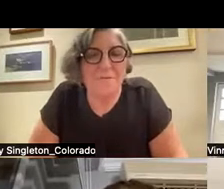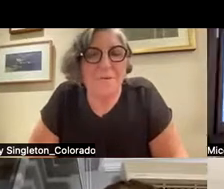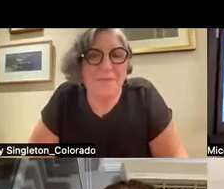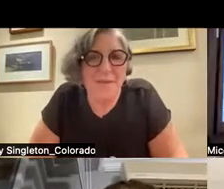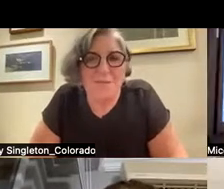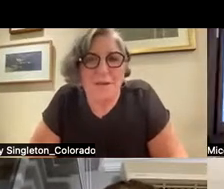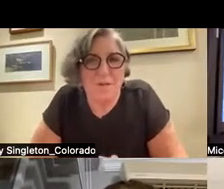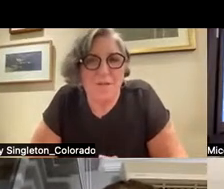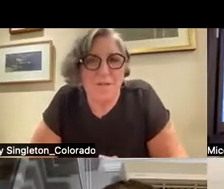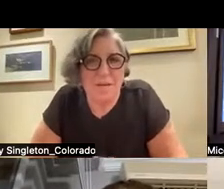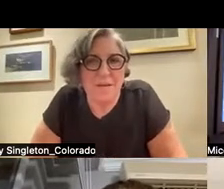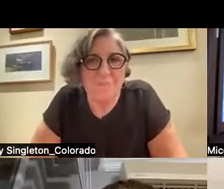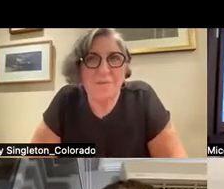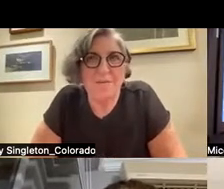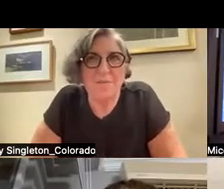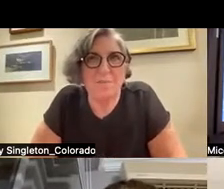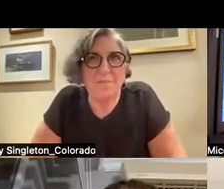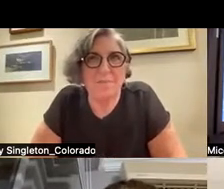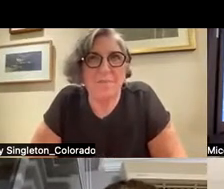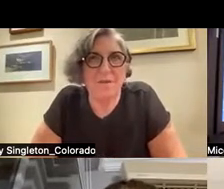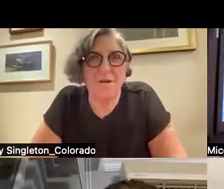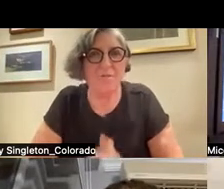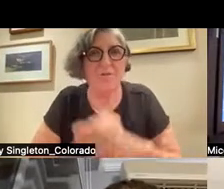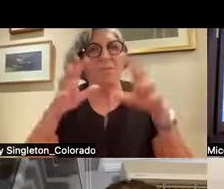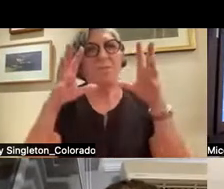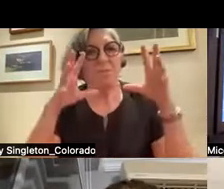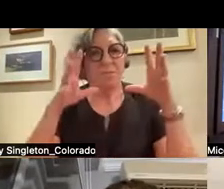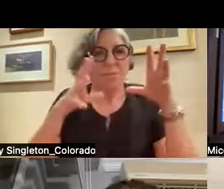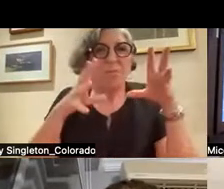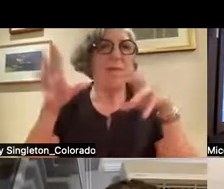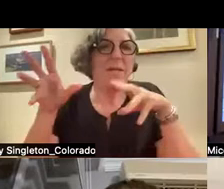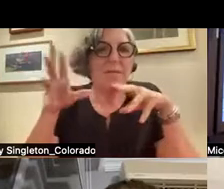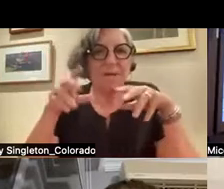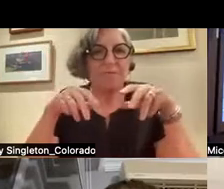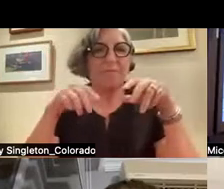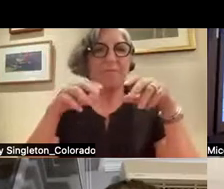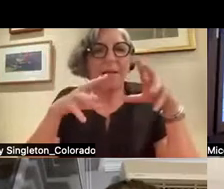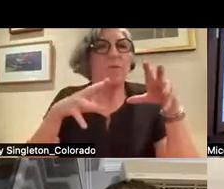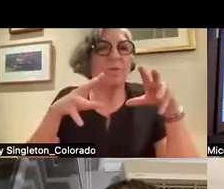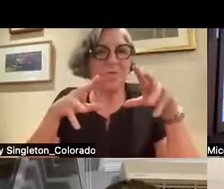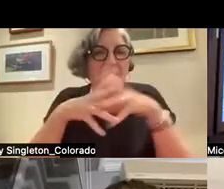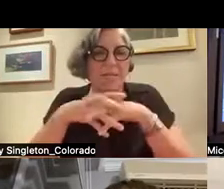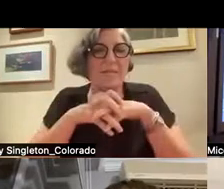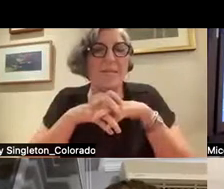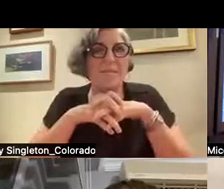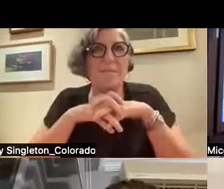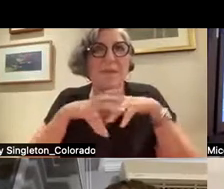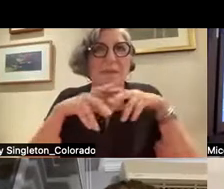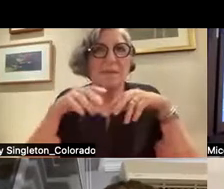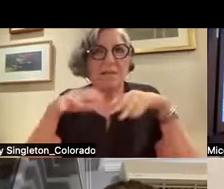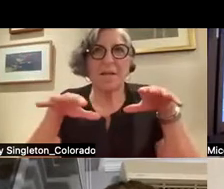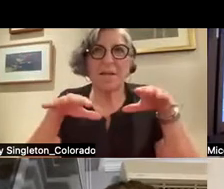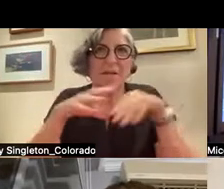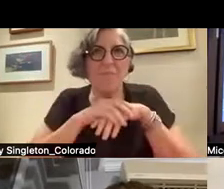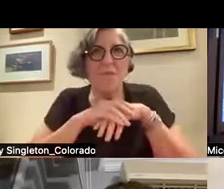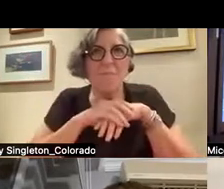So good, thank you for that question. So there are 2 domains of bilingual studies in